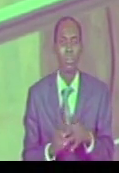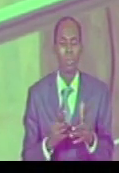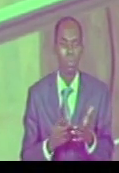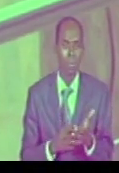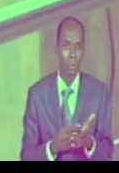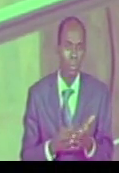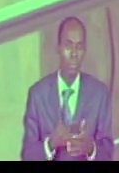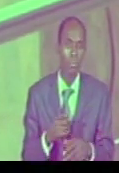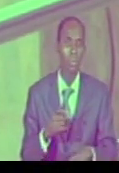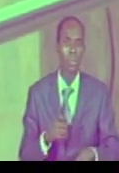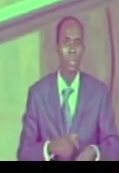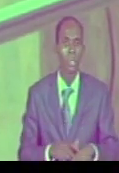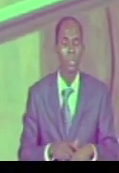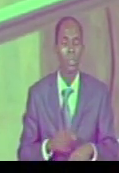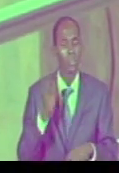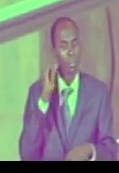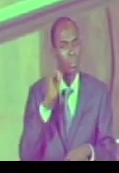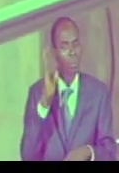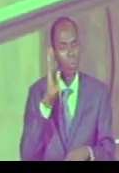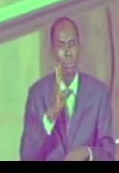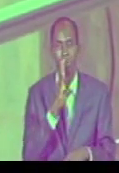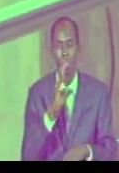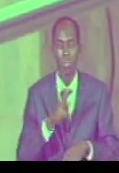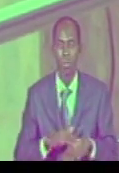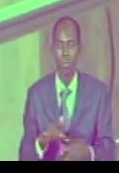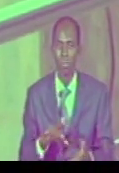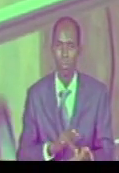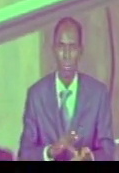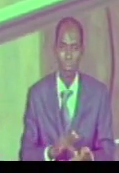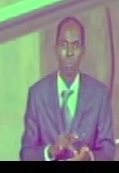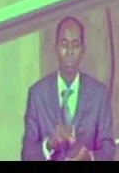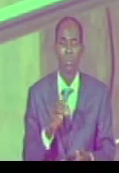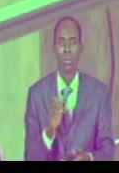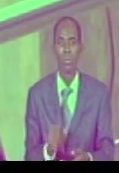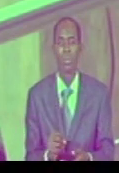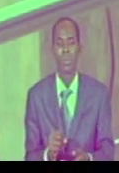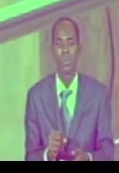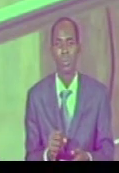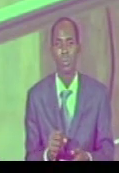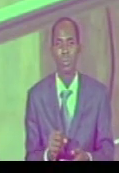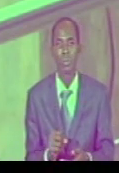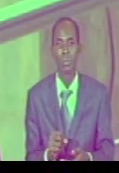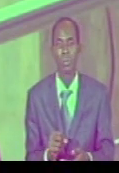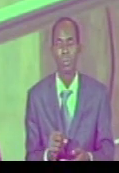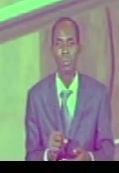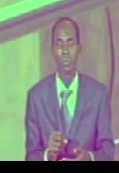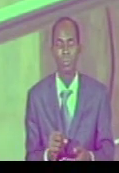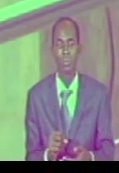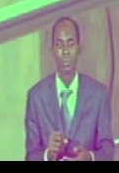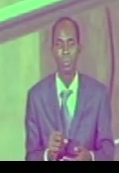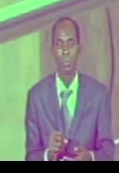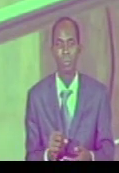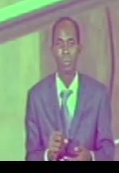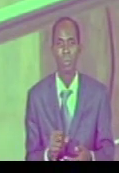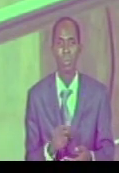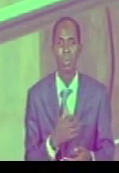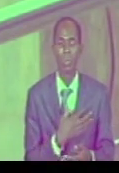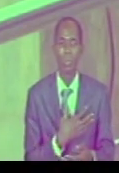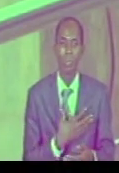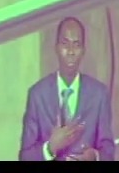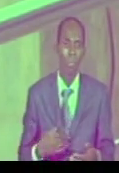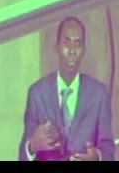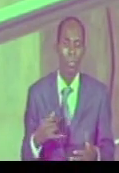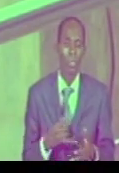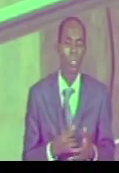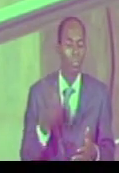nebulized. Sometimes I'm on drugs. At a point, they had to prescribe a new inhaler for me just to cope the situation. And it was getting really,